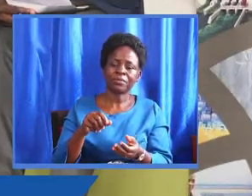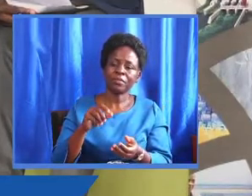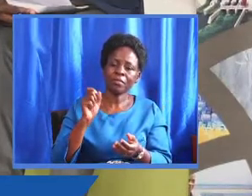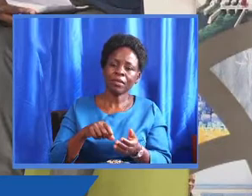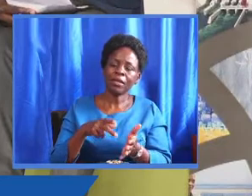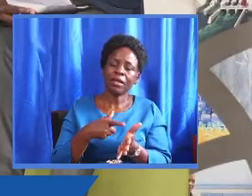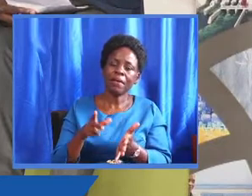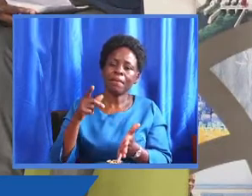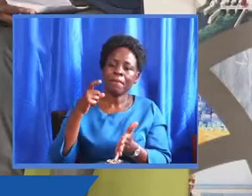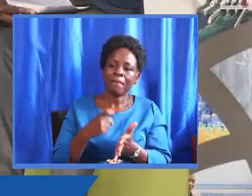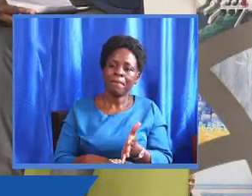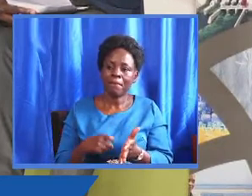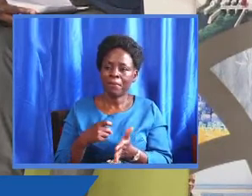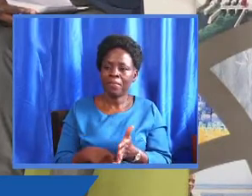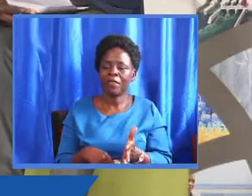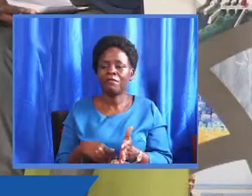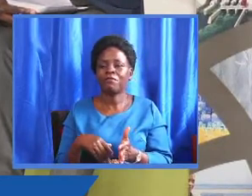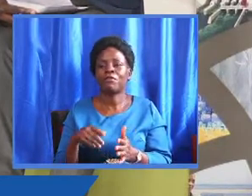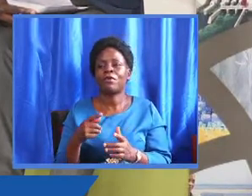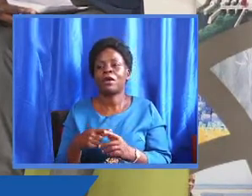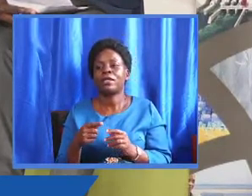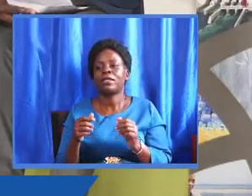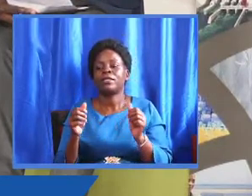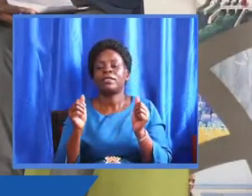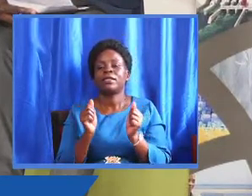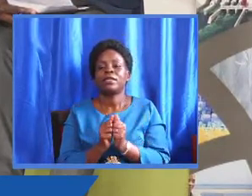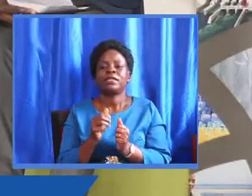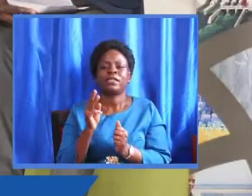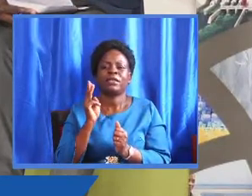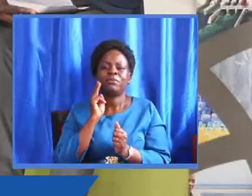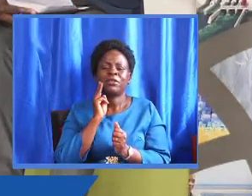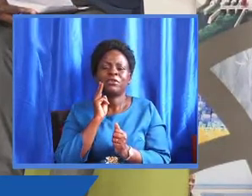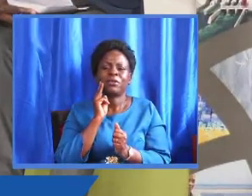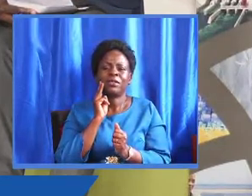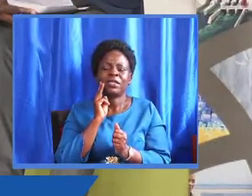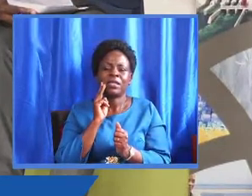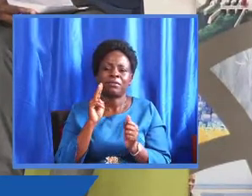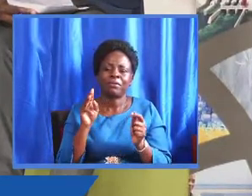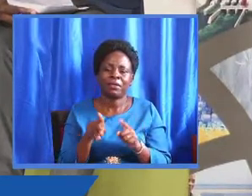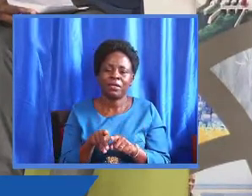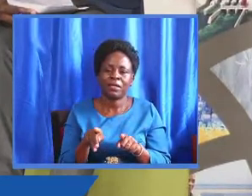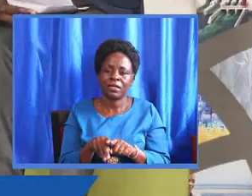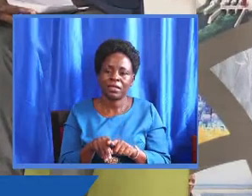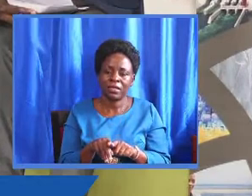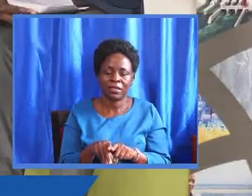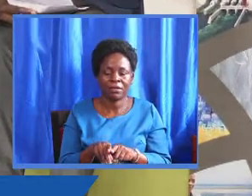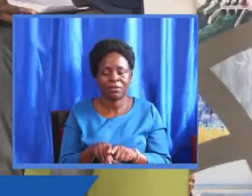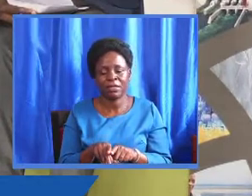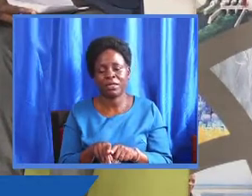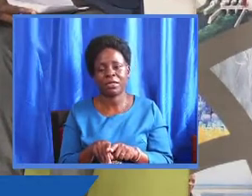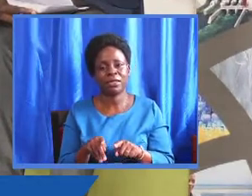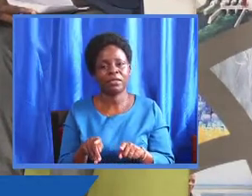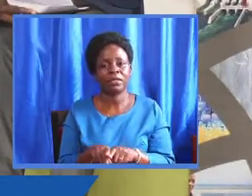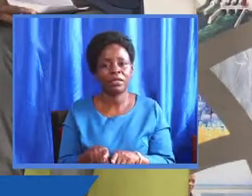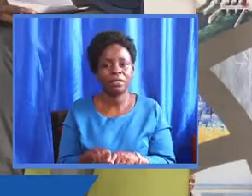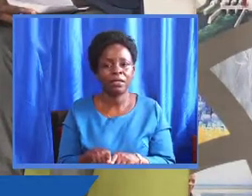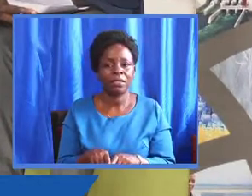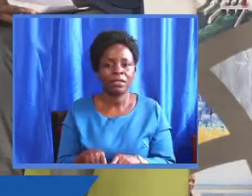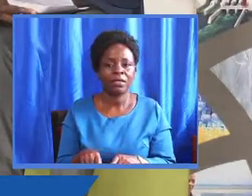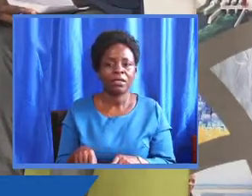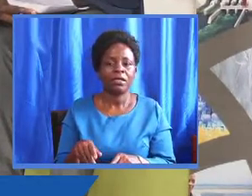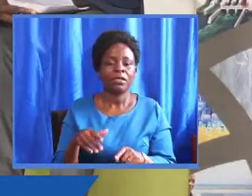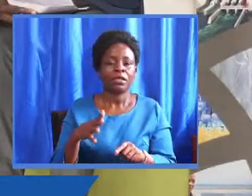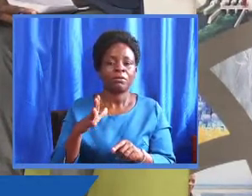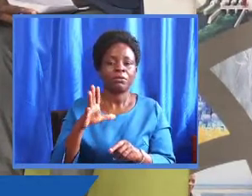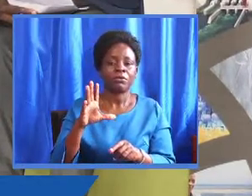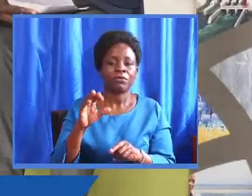taxes. Anything above 10 million, you file. But we also have a presumptive regime, which goes from 10 million, which was put up to 50, and